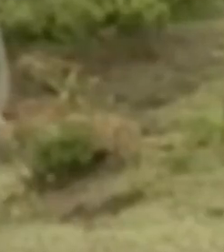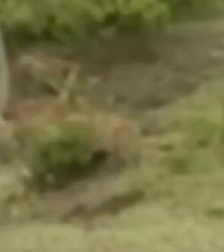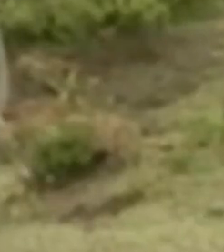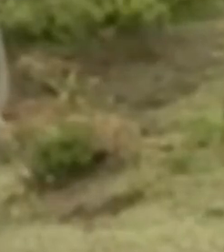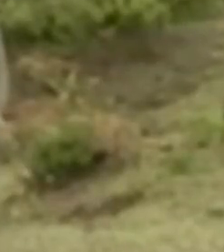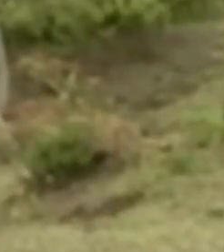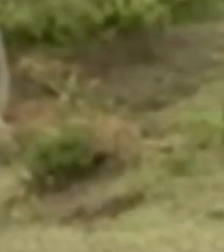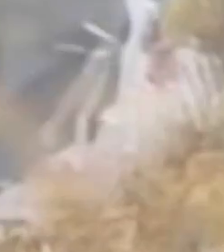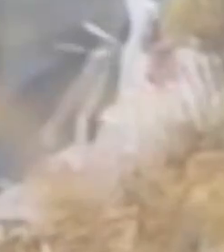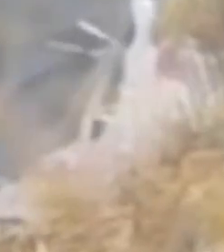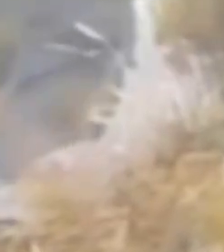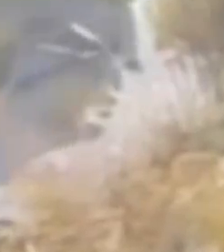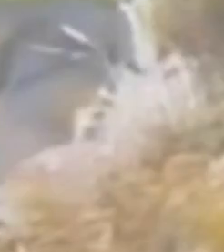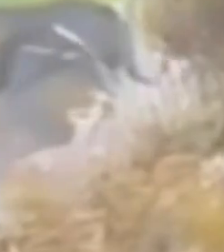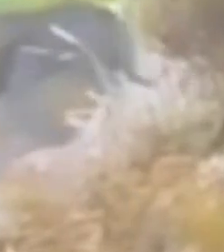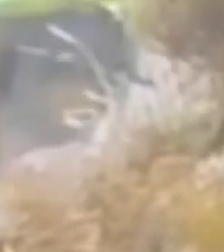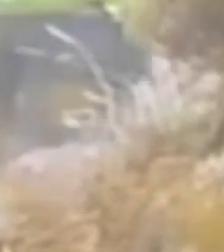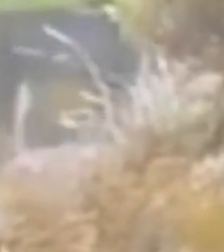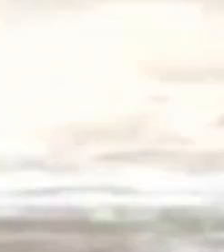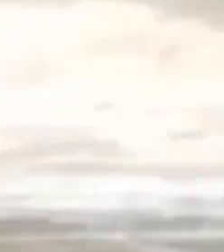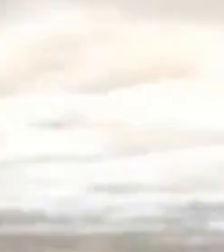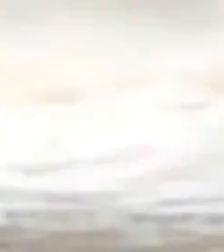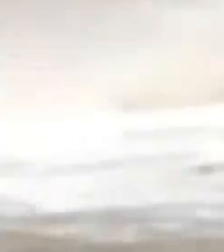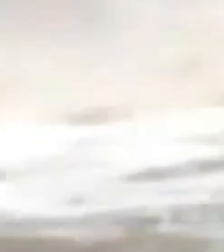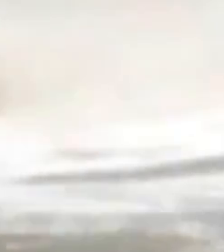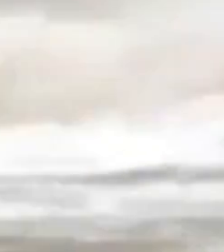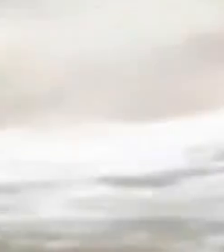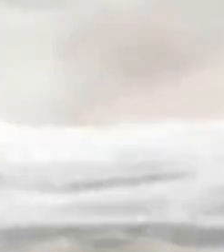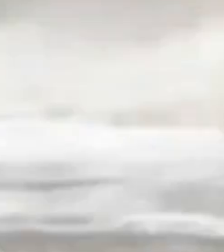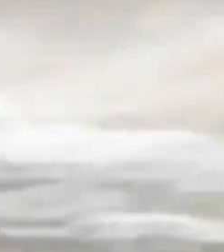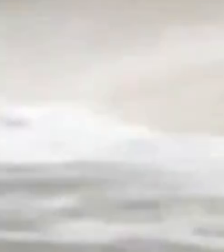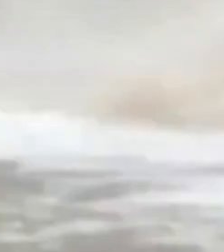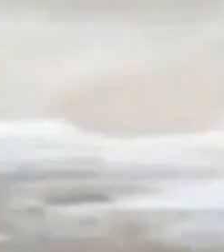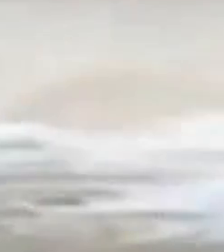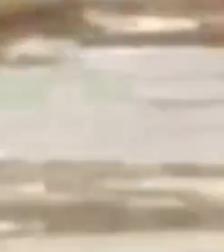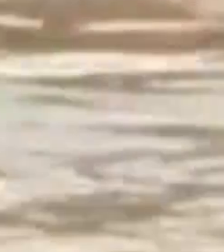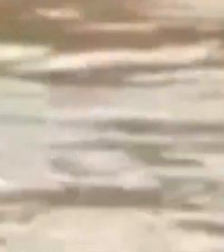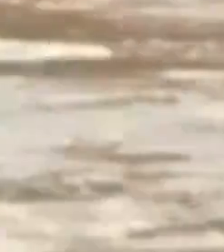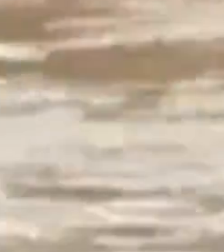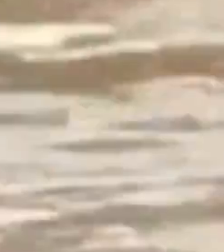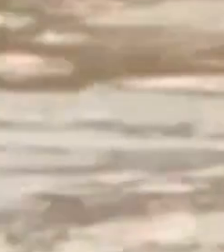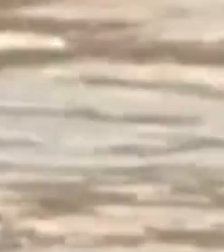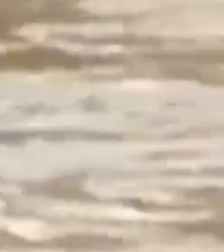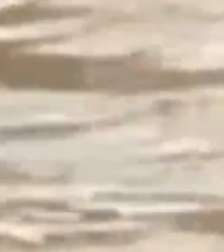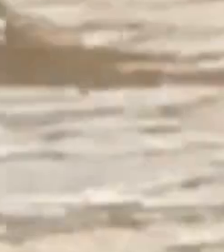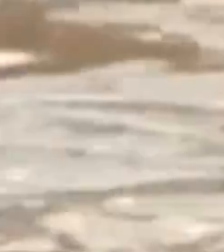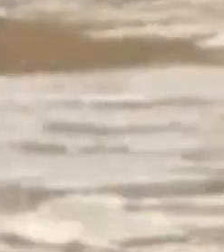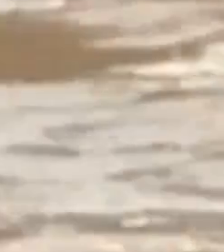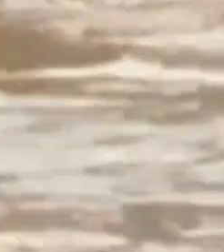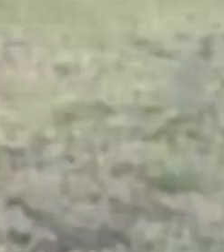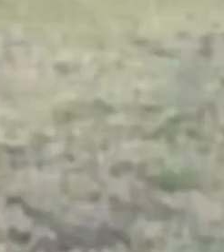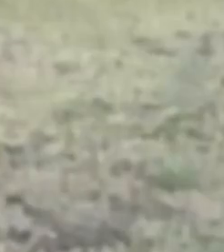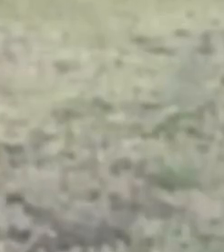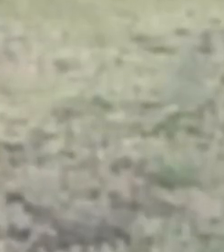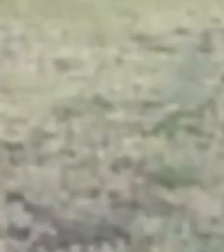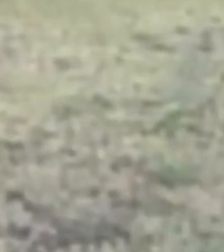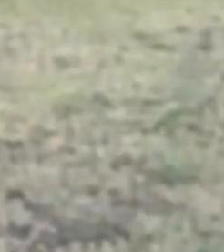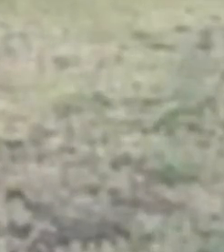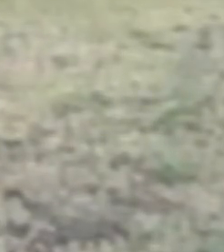we would go. We have gone for coursework, only to find more adventure, discovering